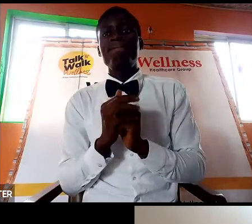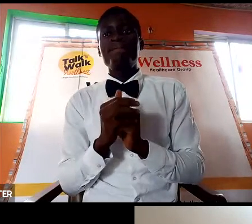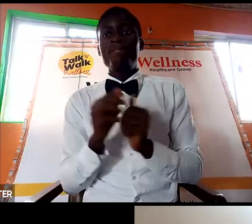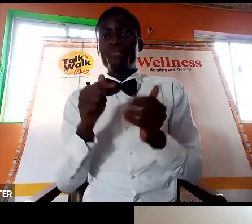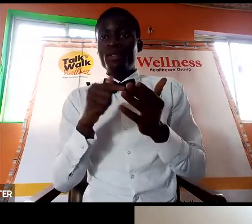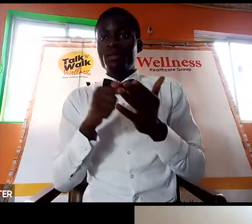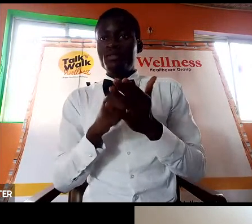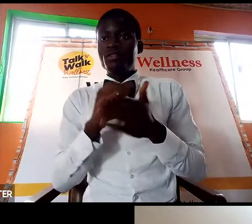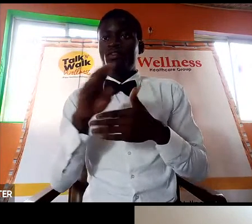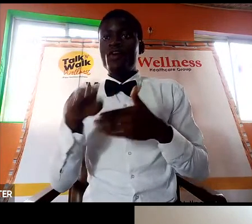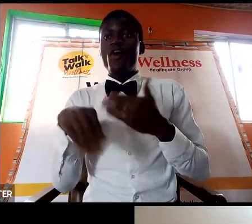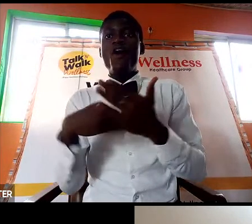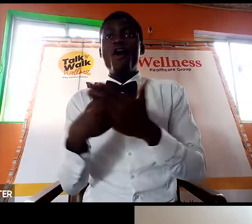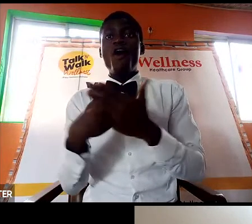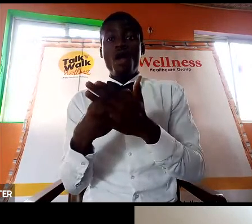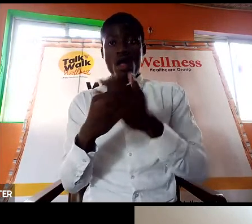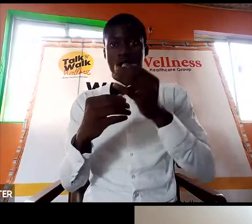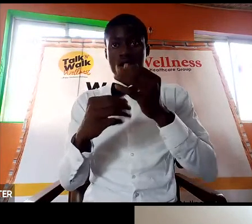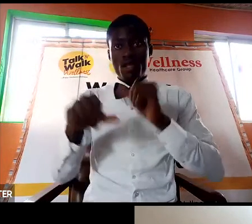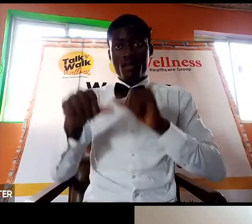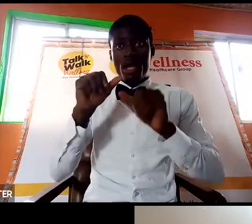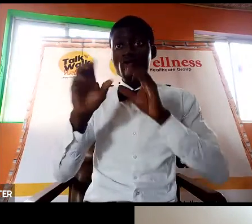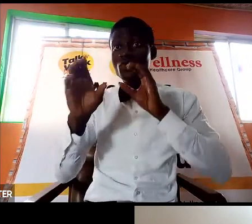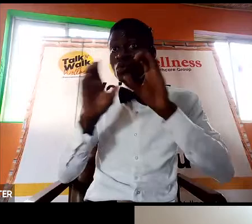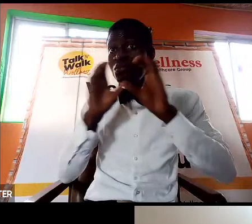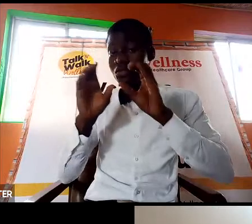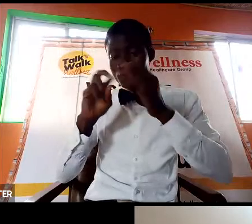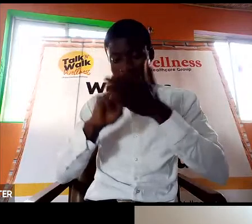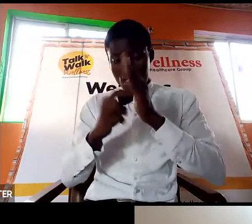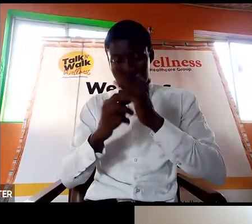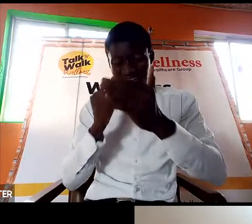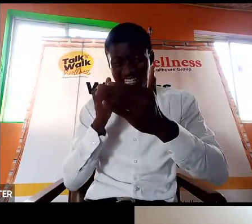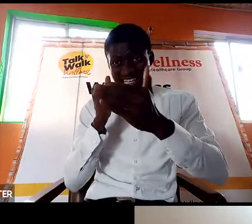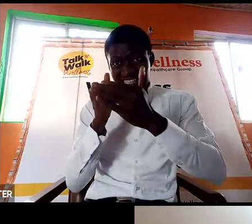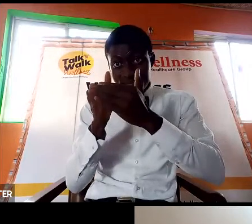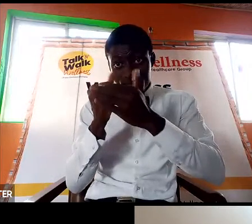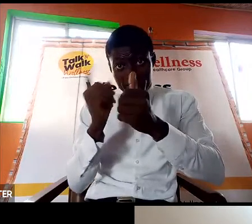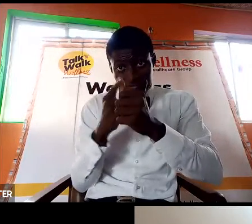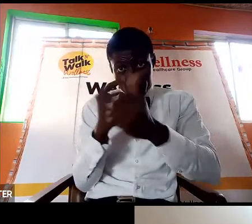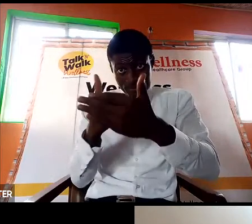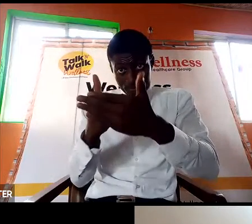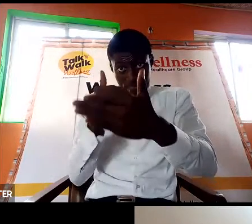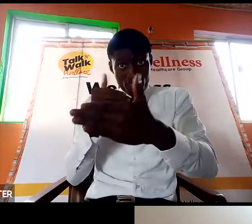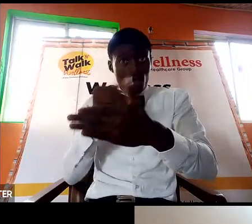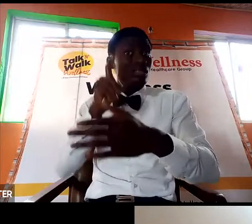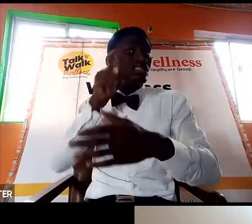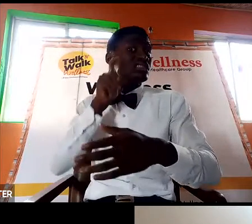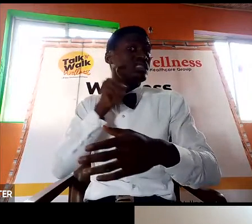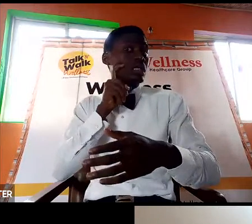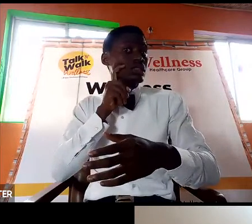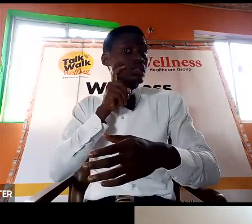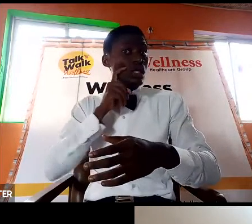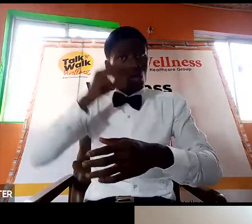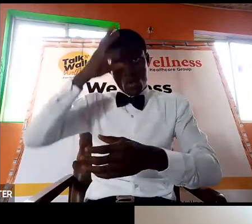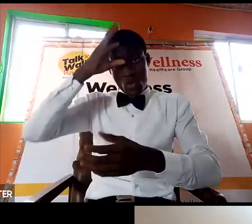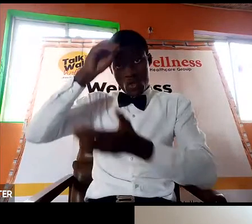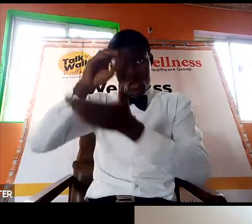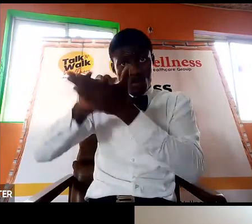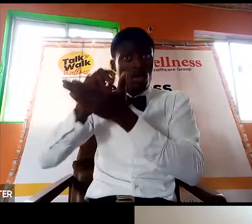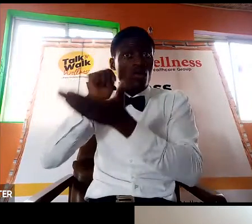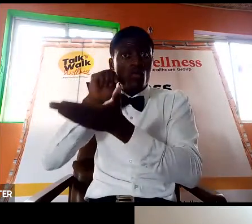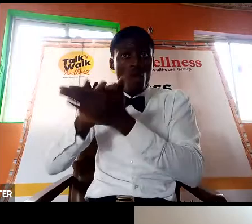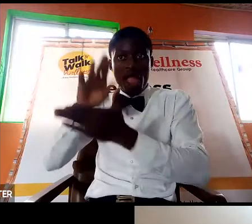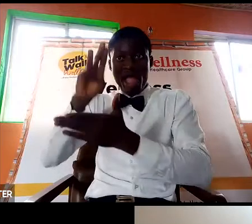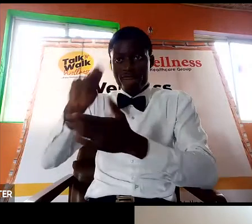communication. Intimacy comes before sex. I think people are depending on sex to bring about that